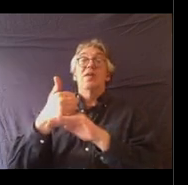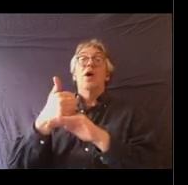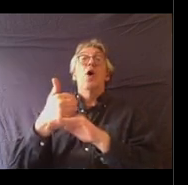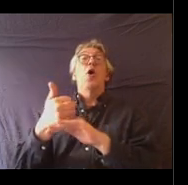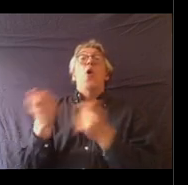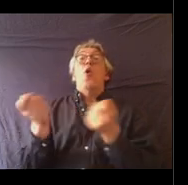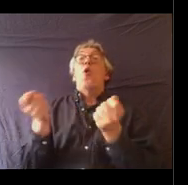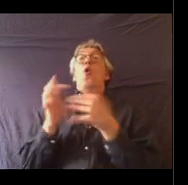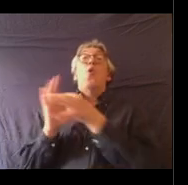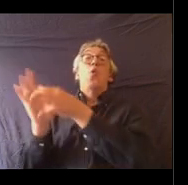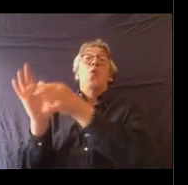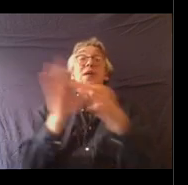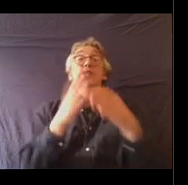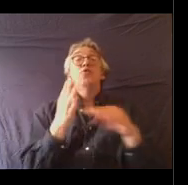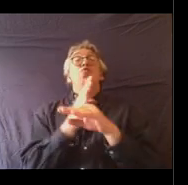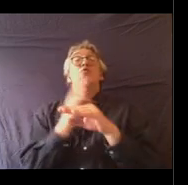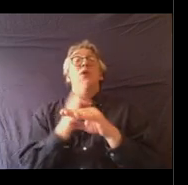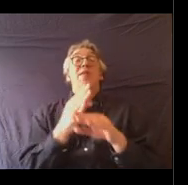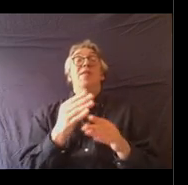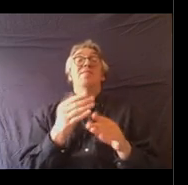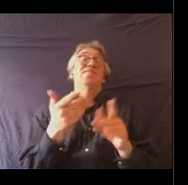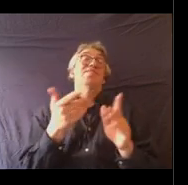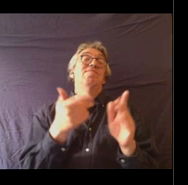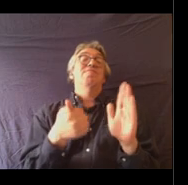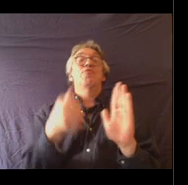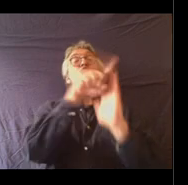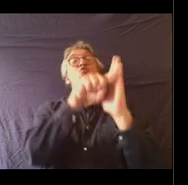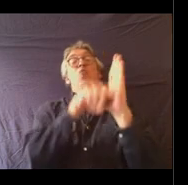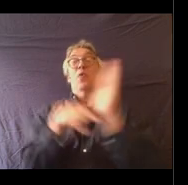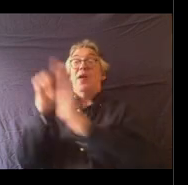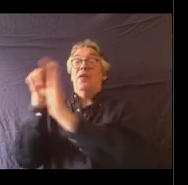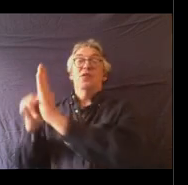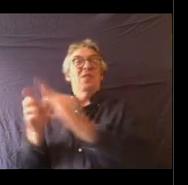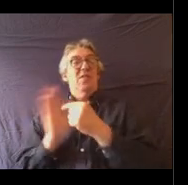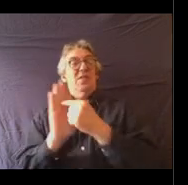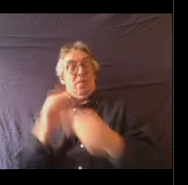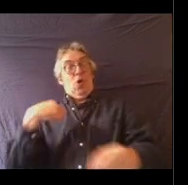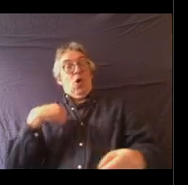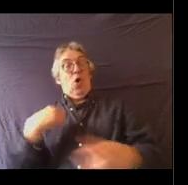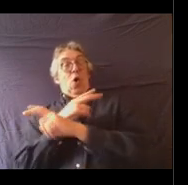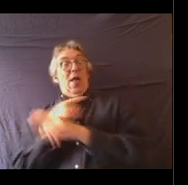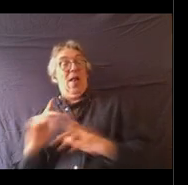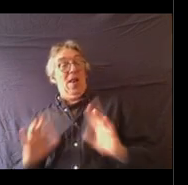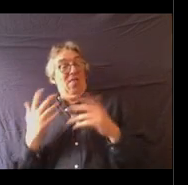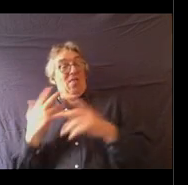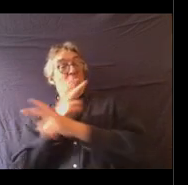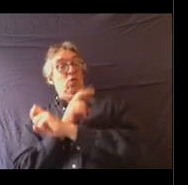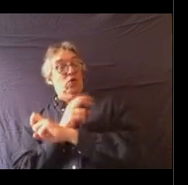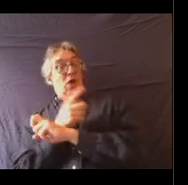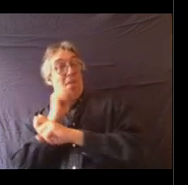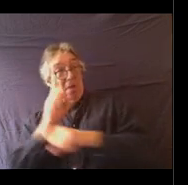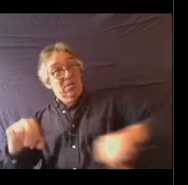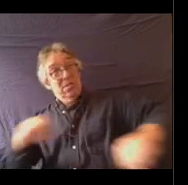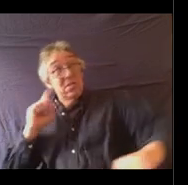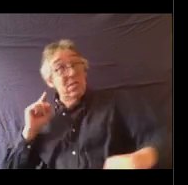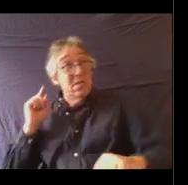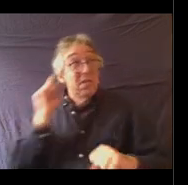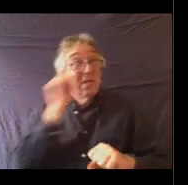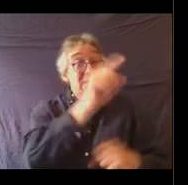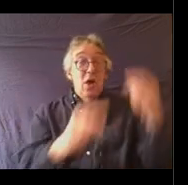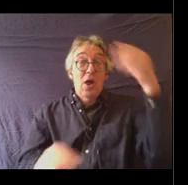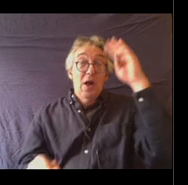actually ensure that if you are, let's say, an Austrian citizen, you don't have to go to Ireland, because it might be also, I mean, you don't